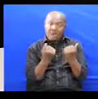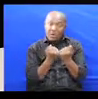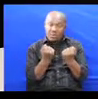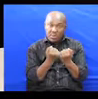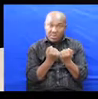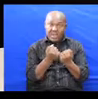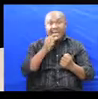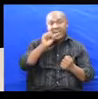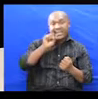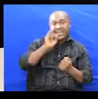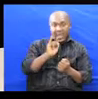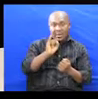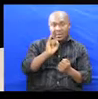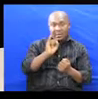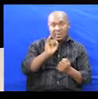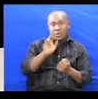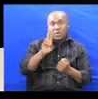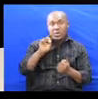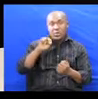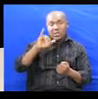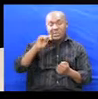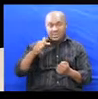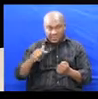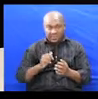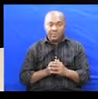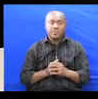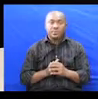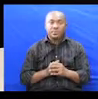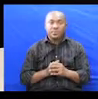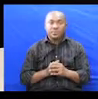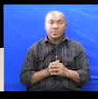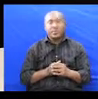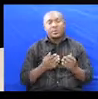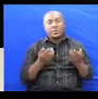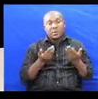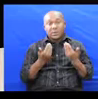the SI unit of molarity. Therefore, SI unit